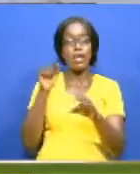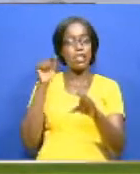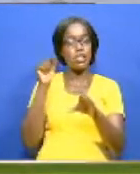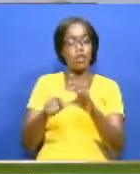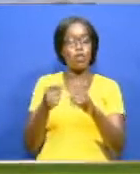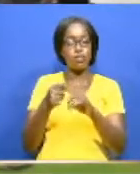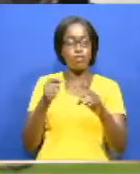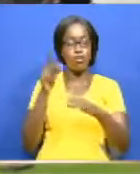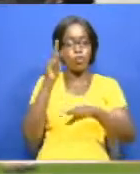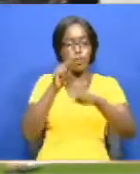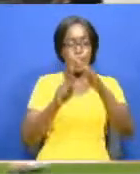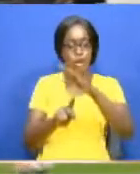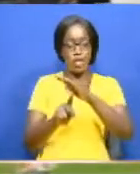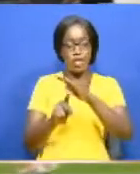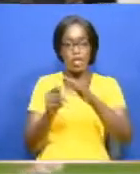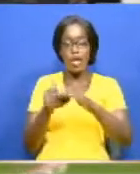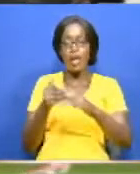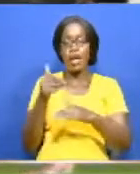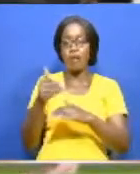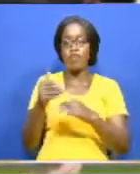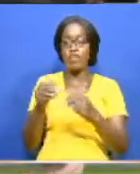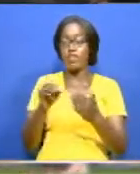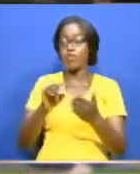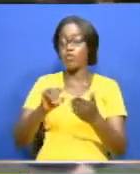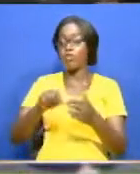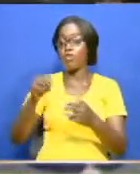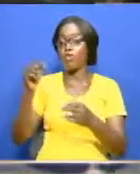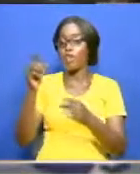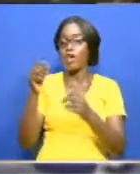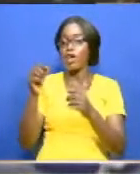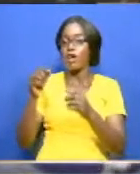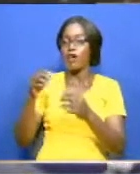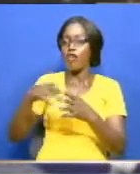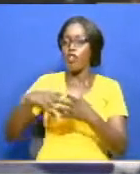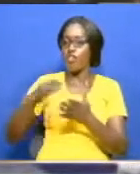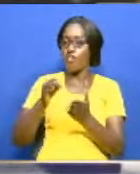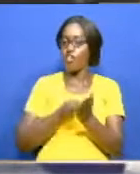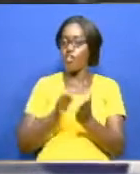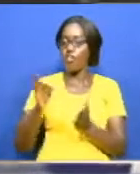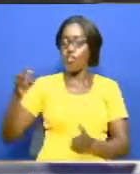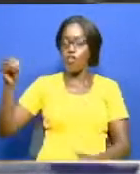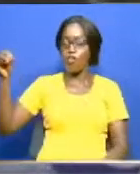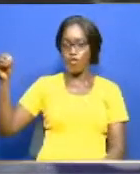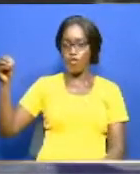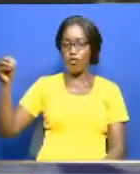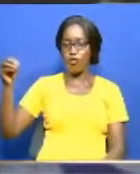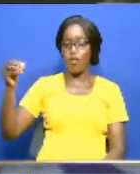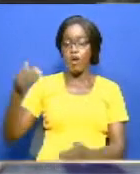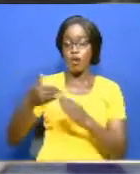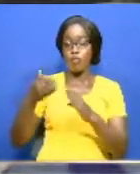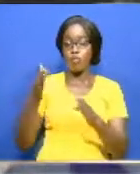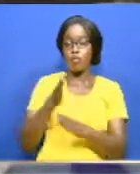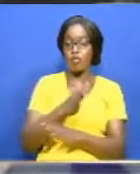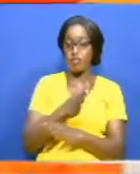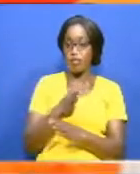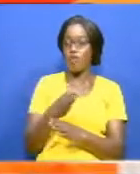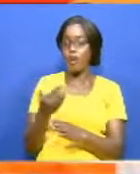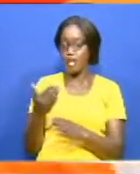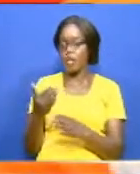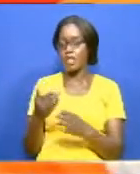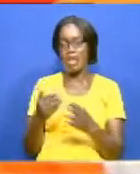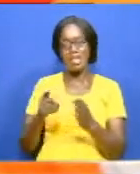spot after Tyson was fouled, and Dodo added a fourth, before Ricky van Wolfswinkel hit a late